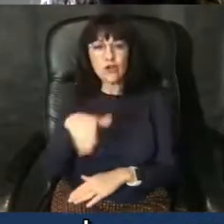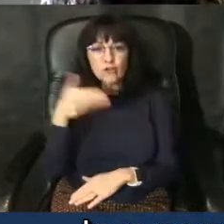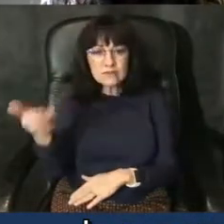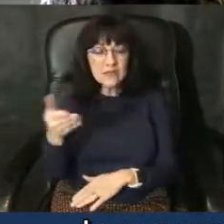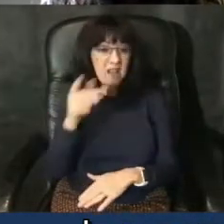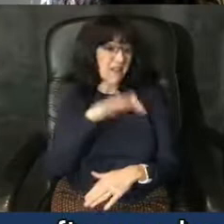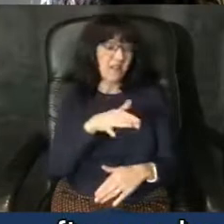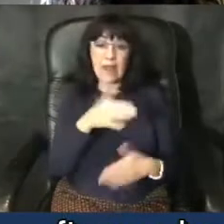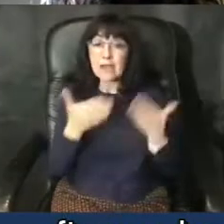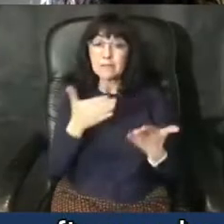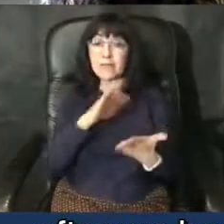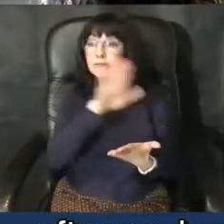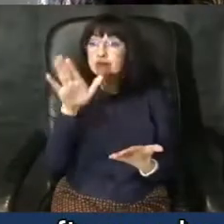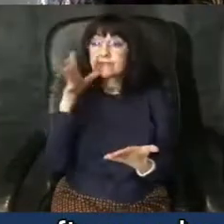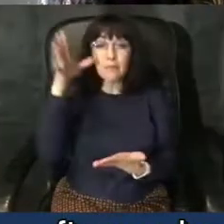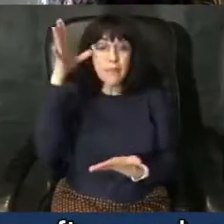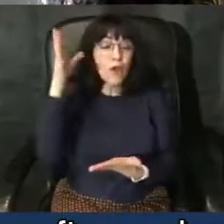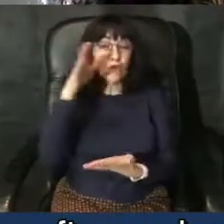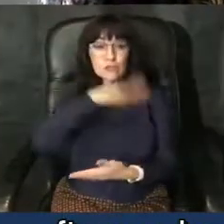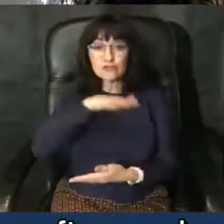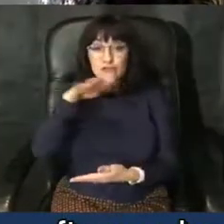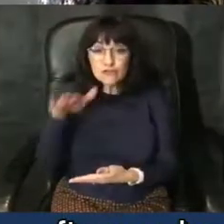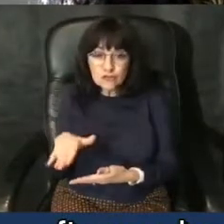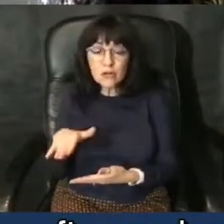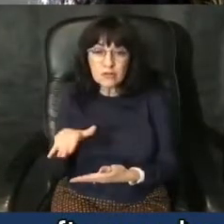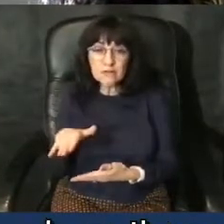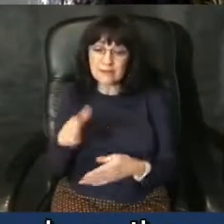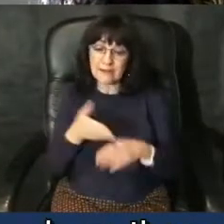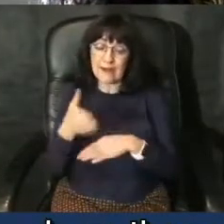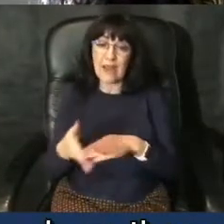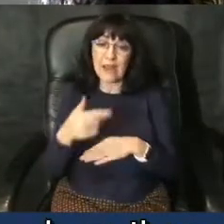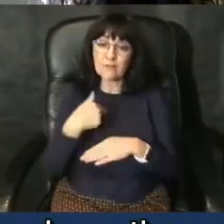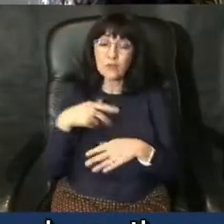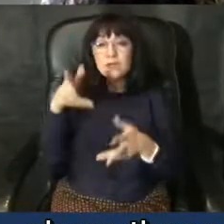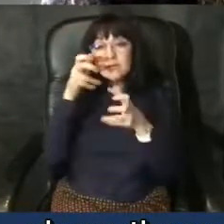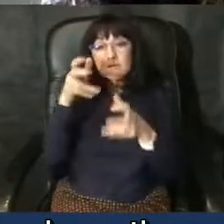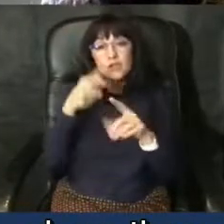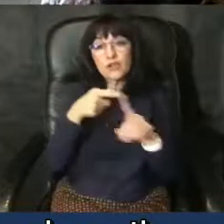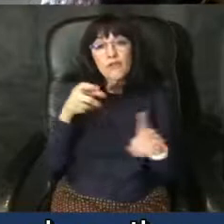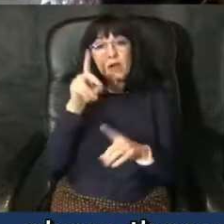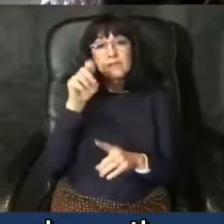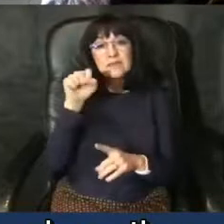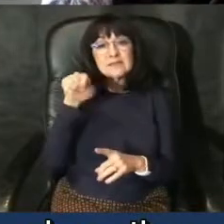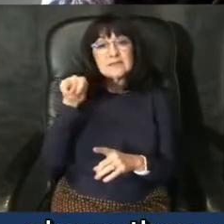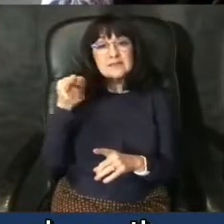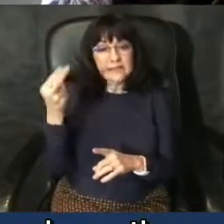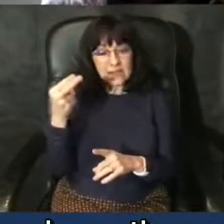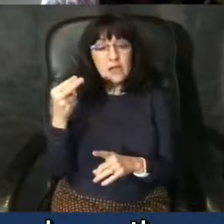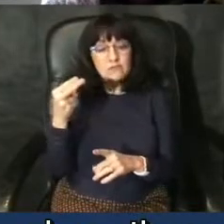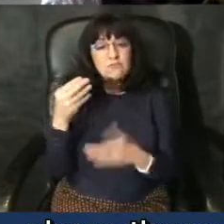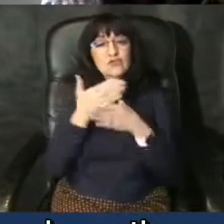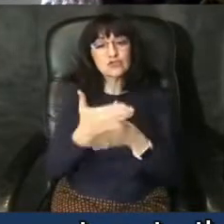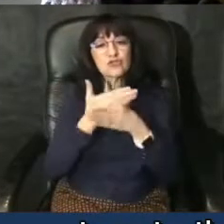and today, hopefully after we hear from our colleague from DSAM, we'll be able to share those resources. And I hope that all viewers